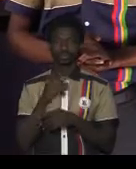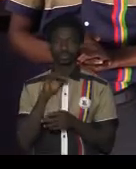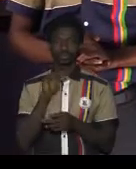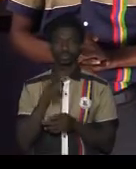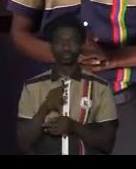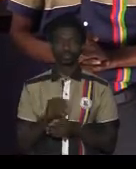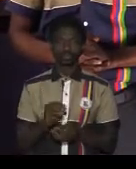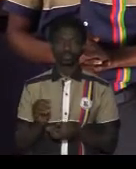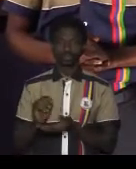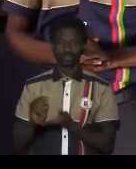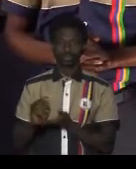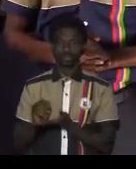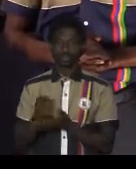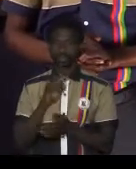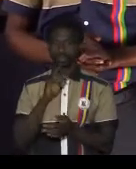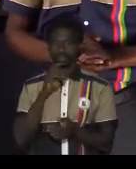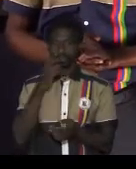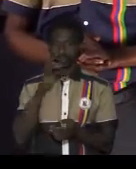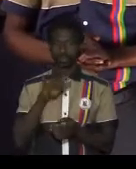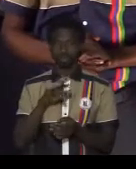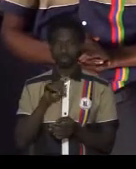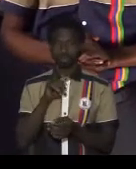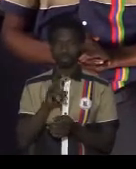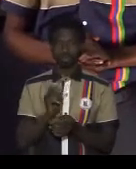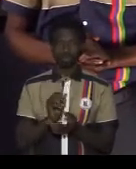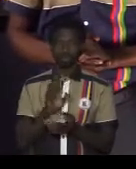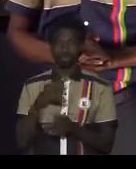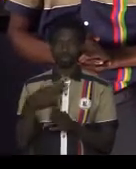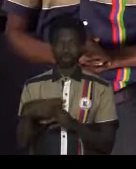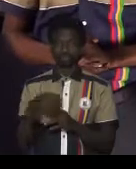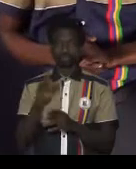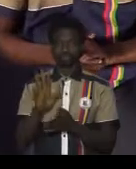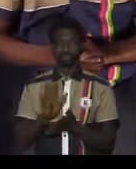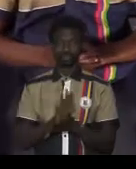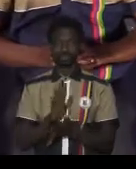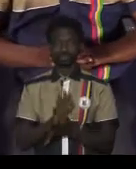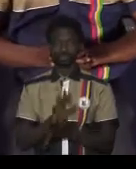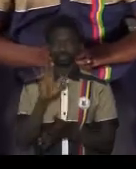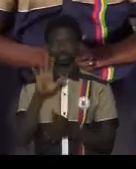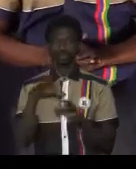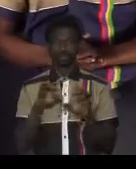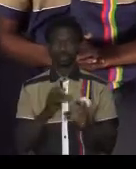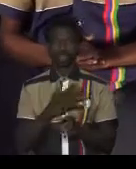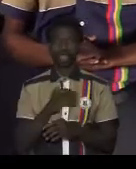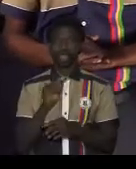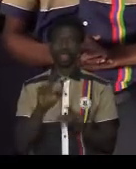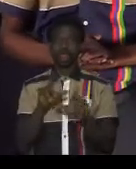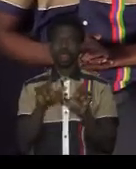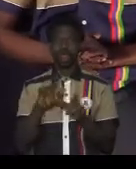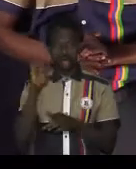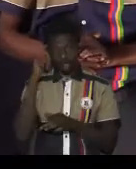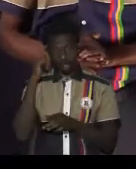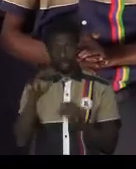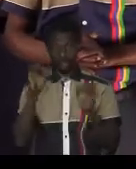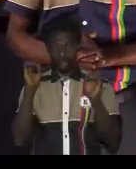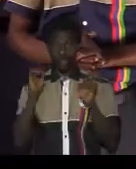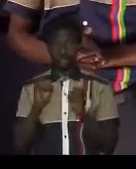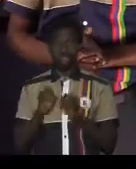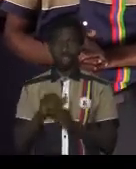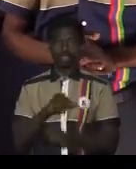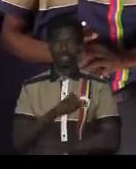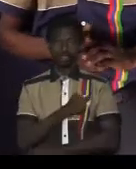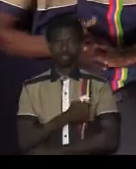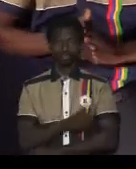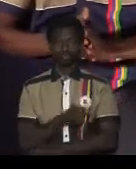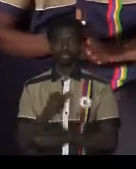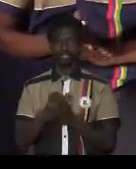sure you indicate, it is compulsory that you indicate your name, Your school, Your class. and your local government education